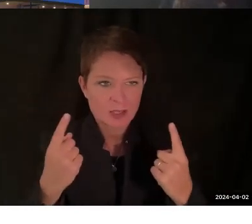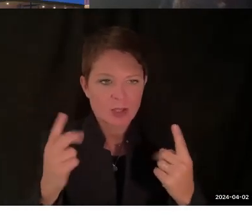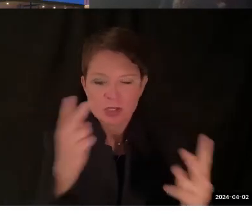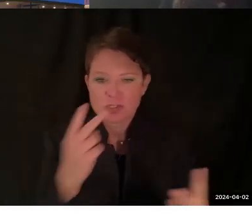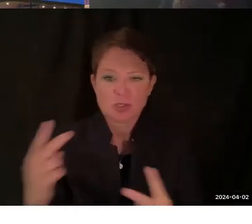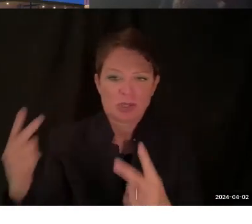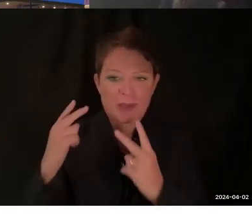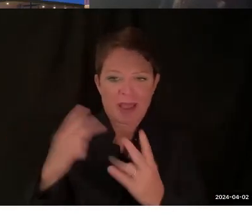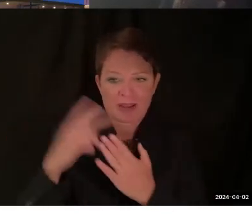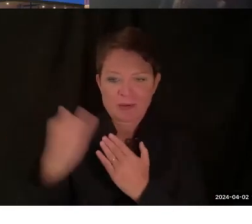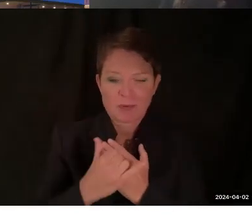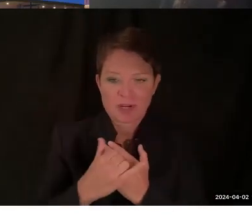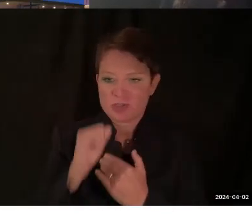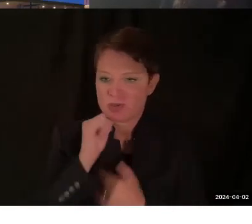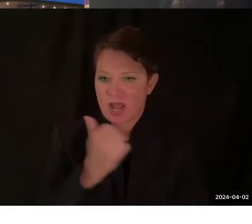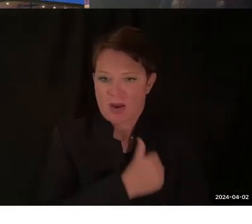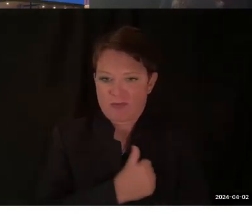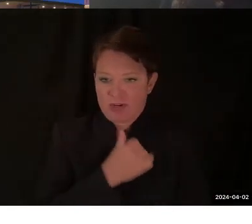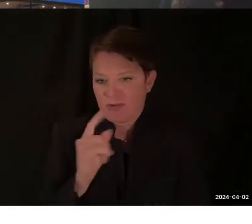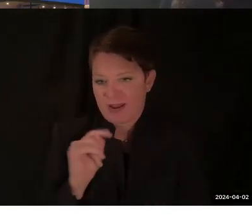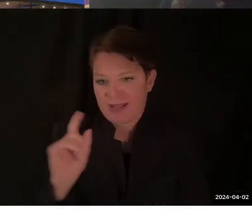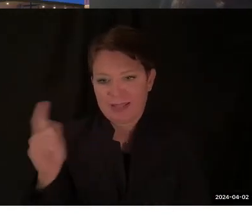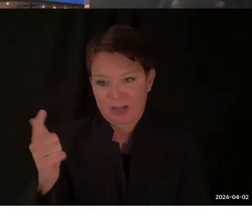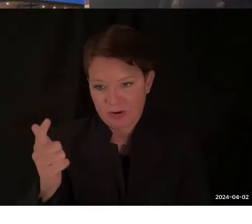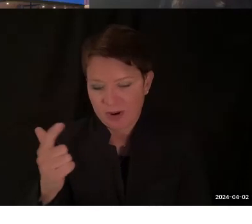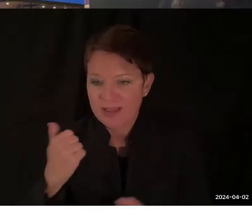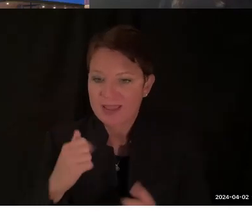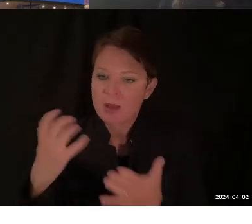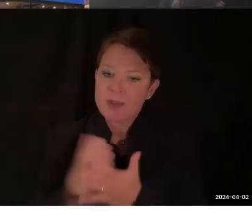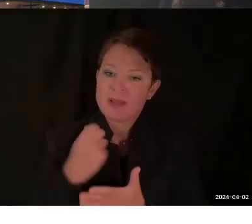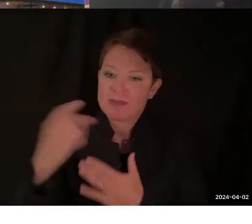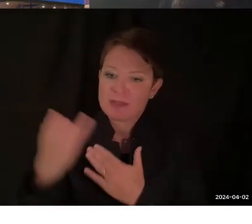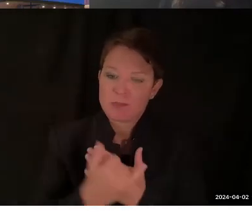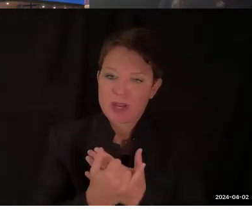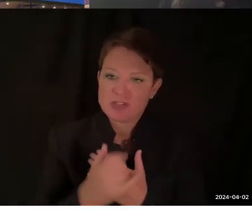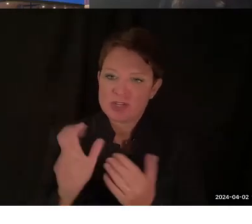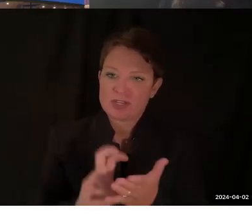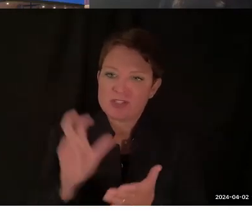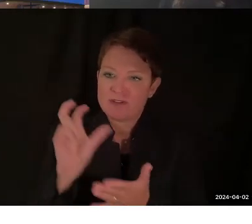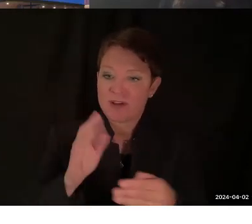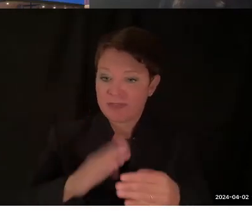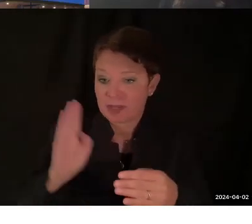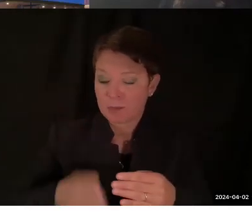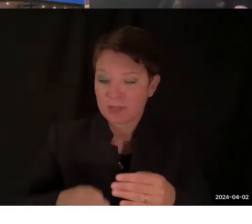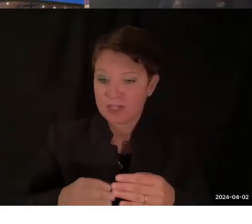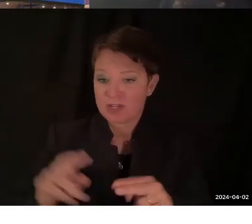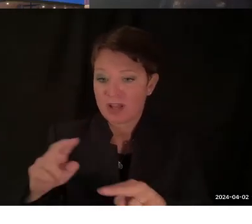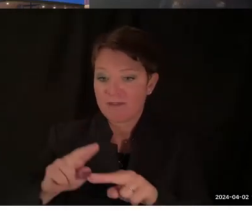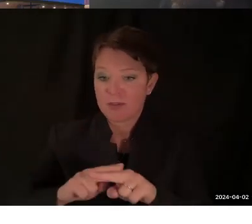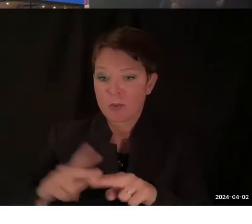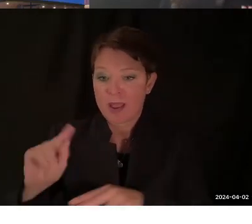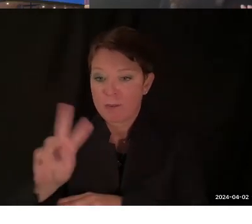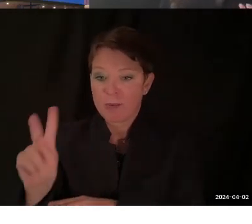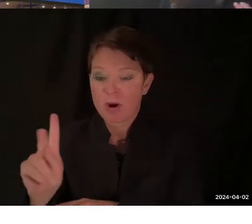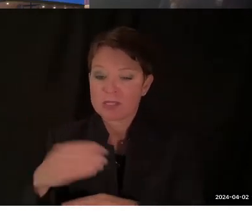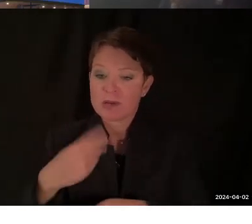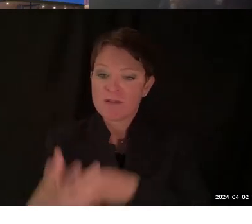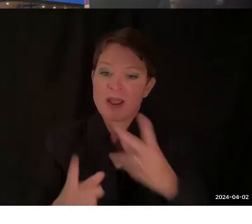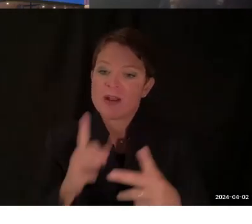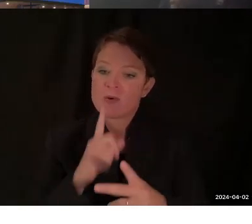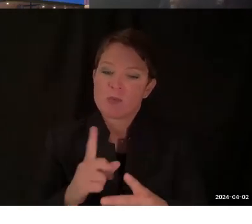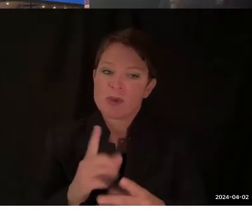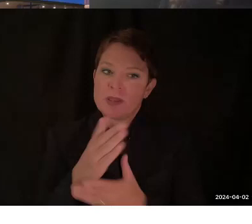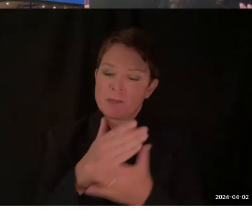back on this project and to not regret it, can we leverage this project to fund the completion of the rail park, to provide a real piece of